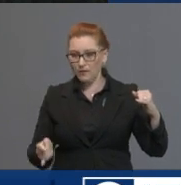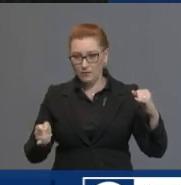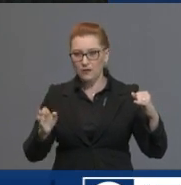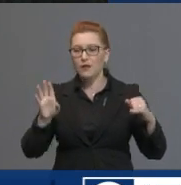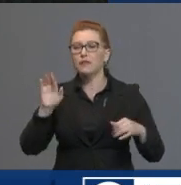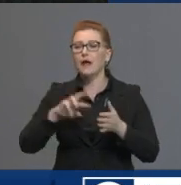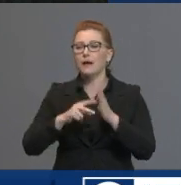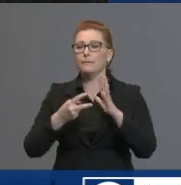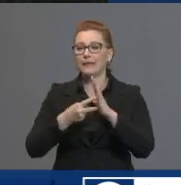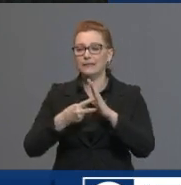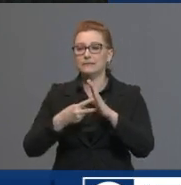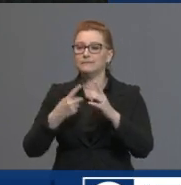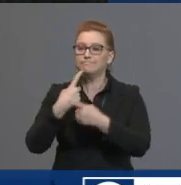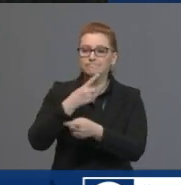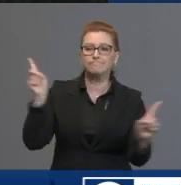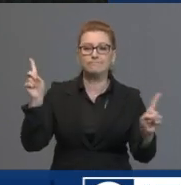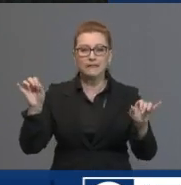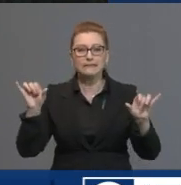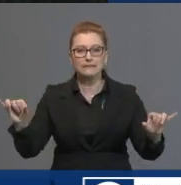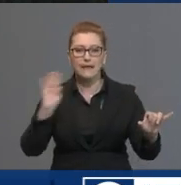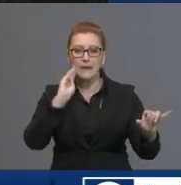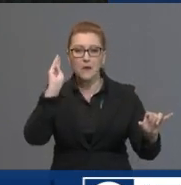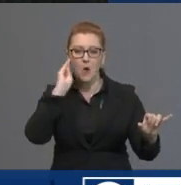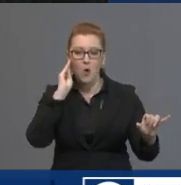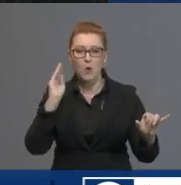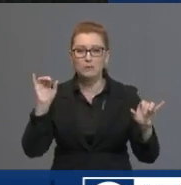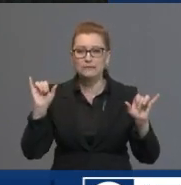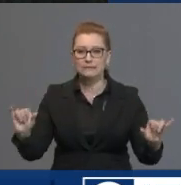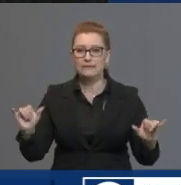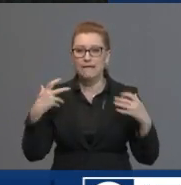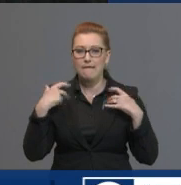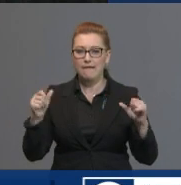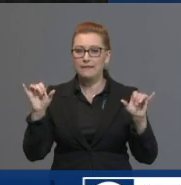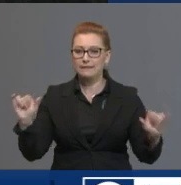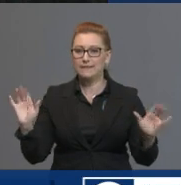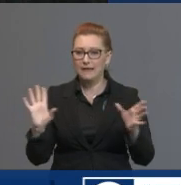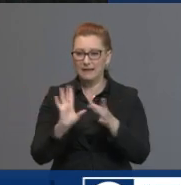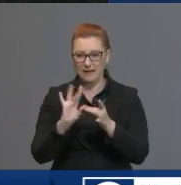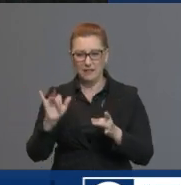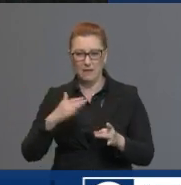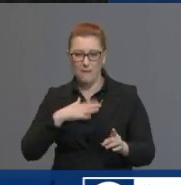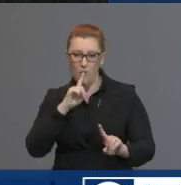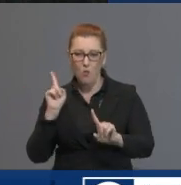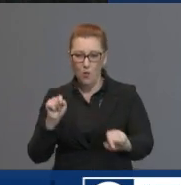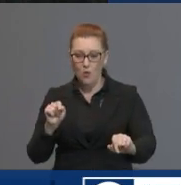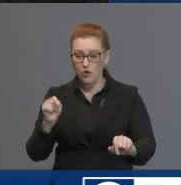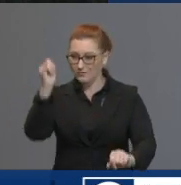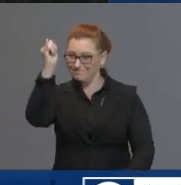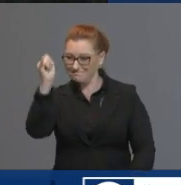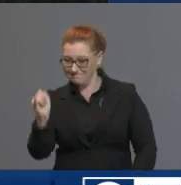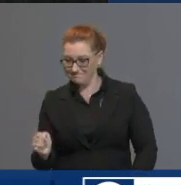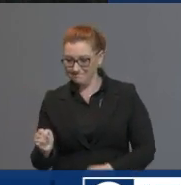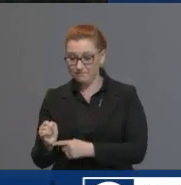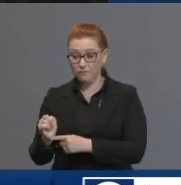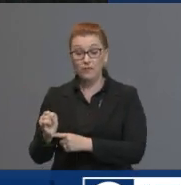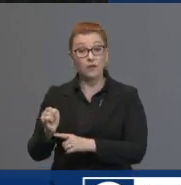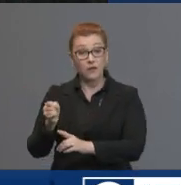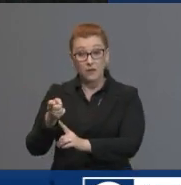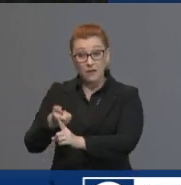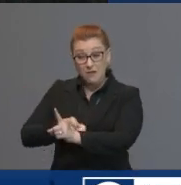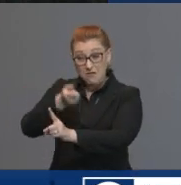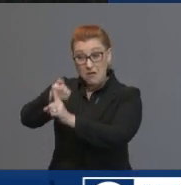that the stay home, stay healthy, stay connected order was issued, you can see a continuing